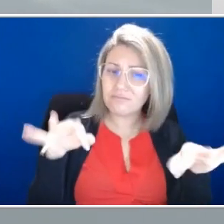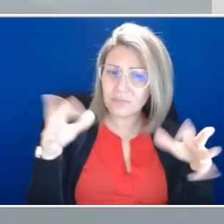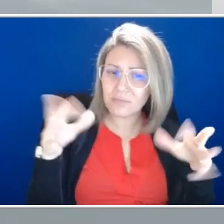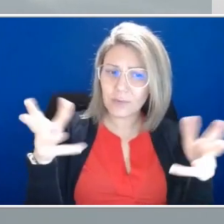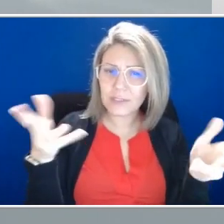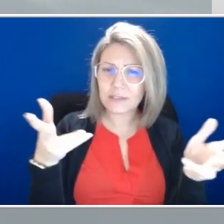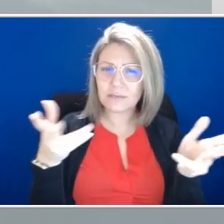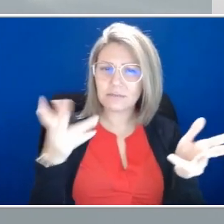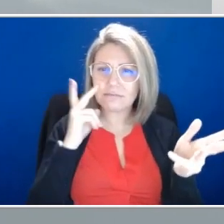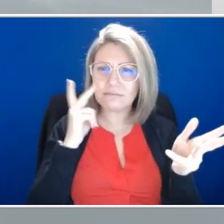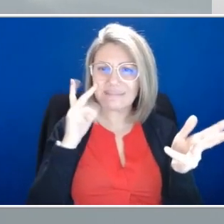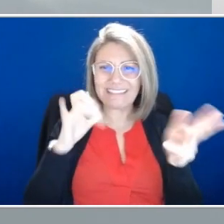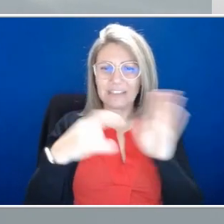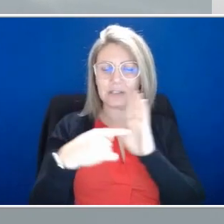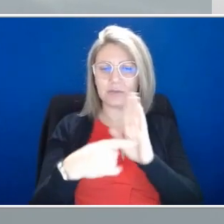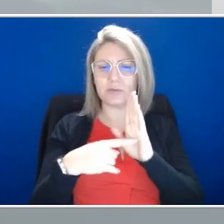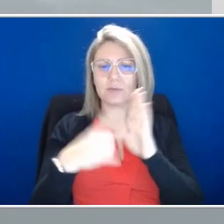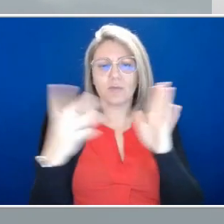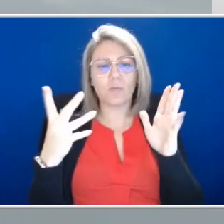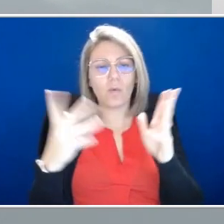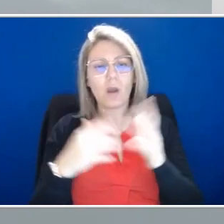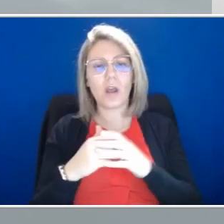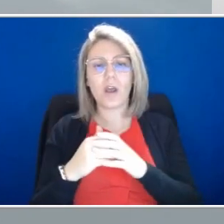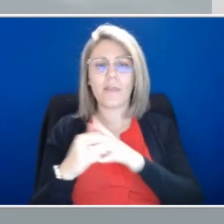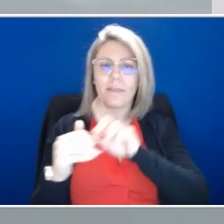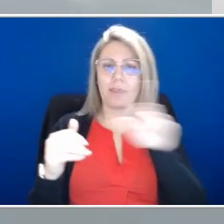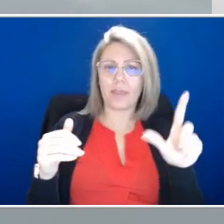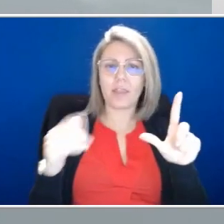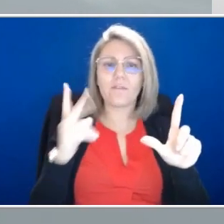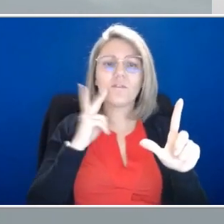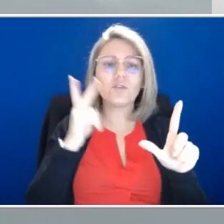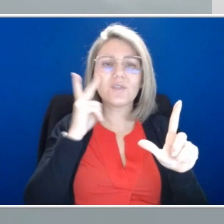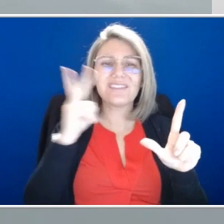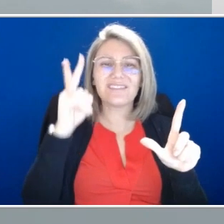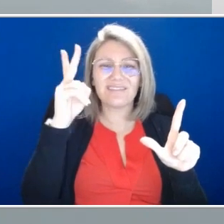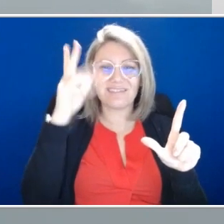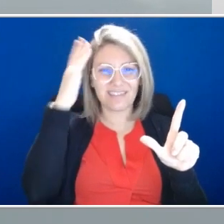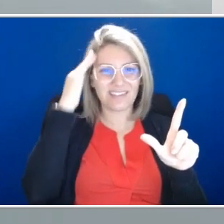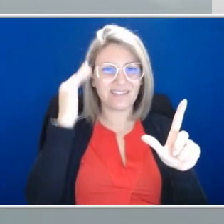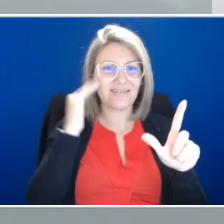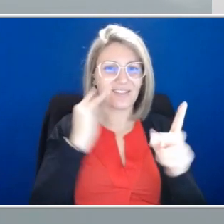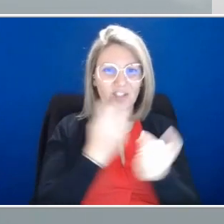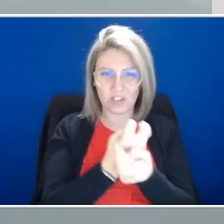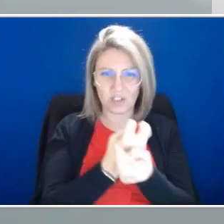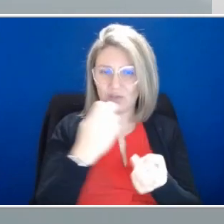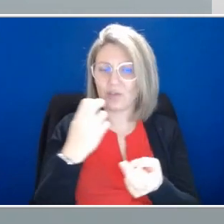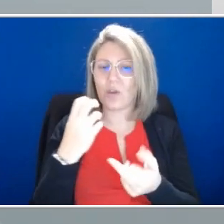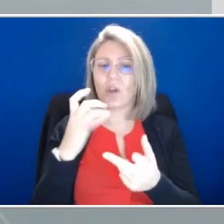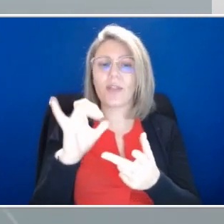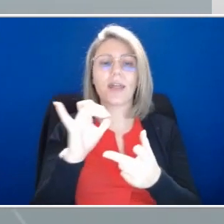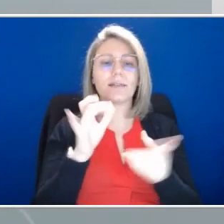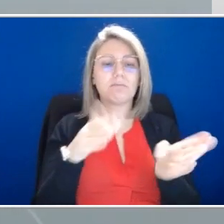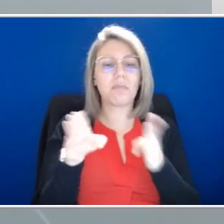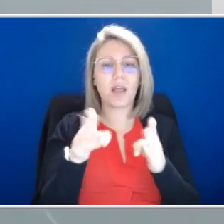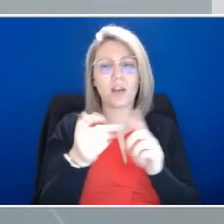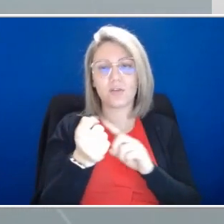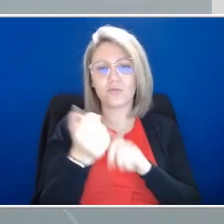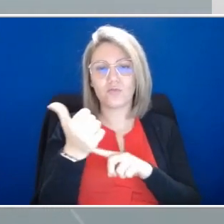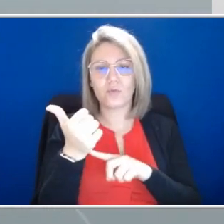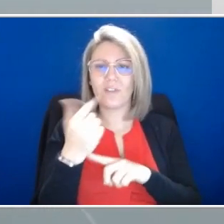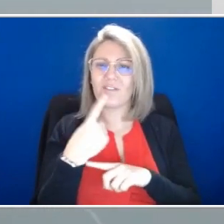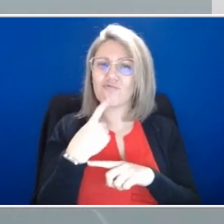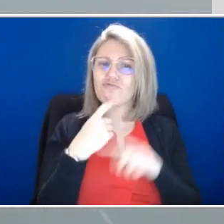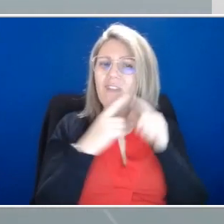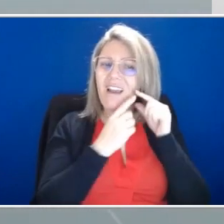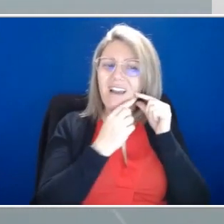a representation. On the left you see Kyle's skull. So this is the planned removal of that red,